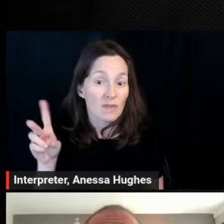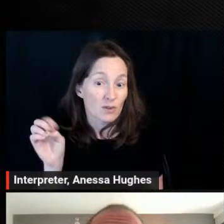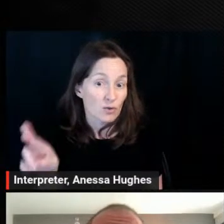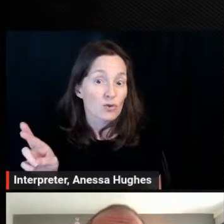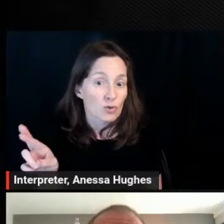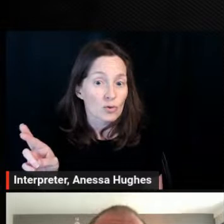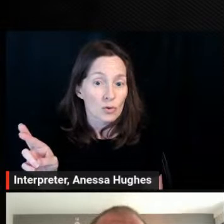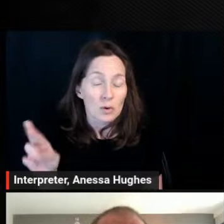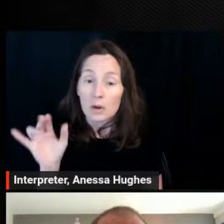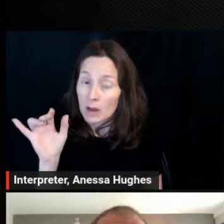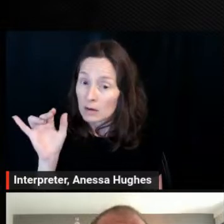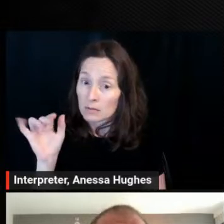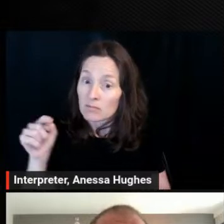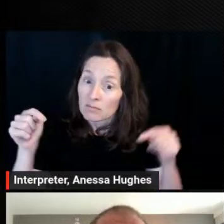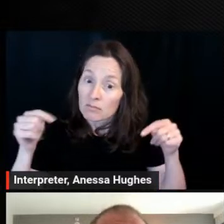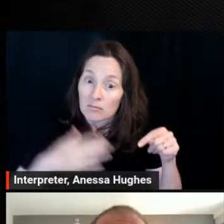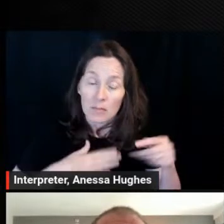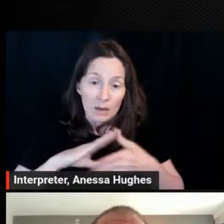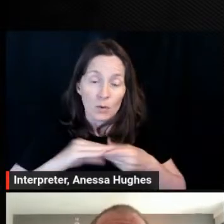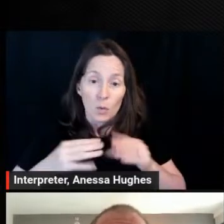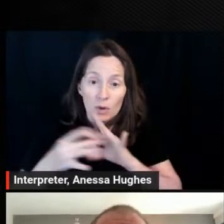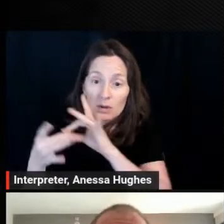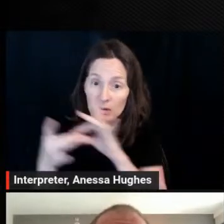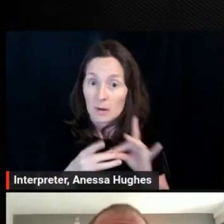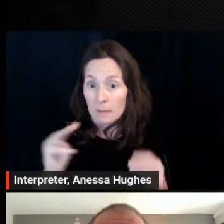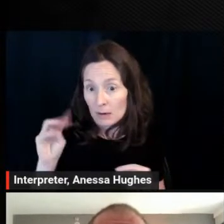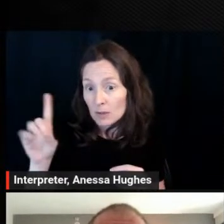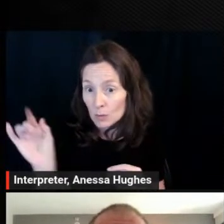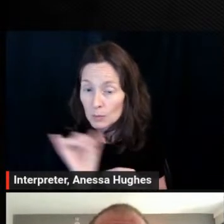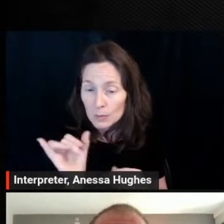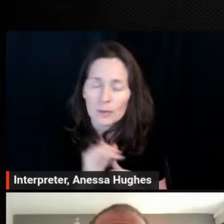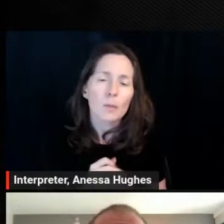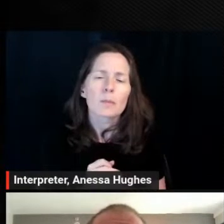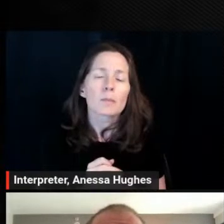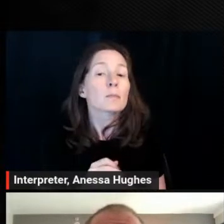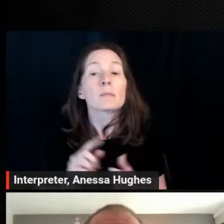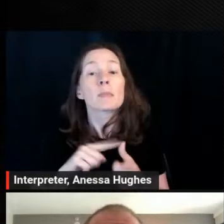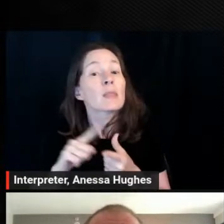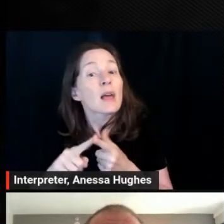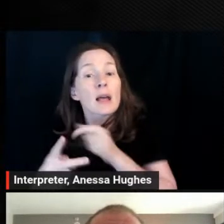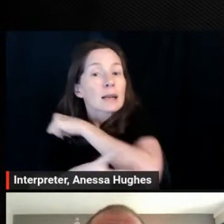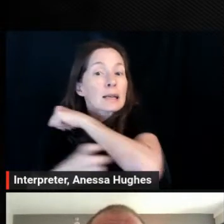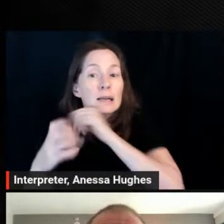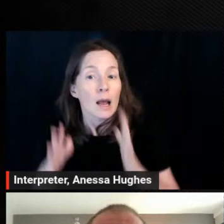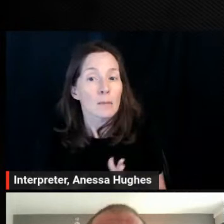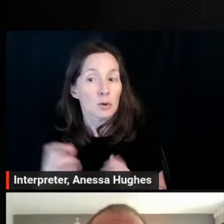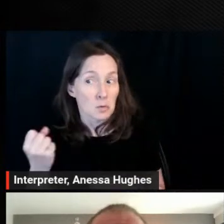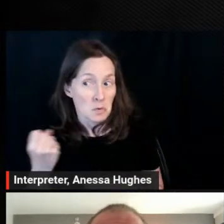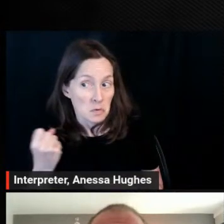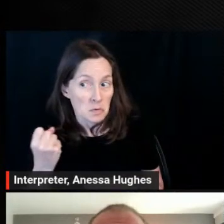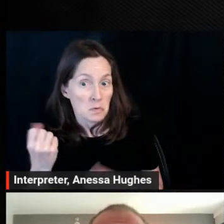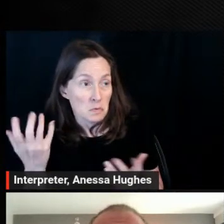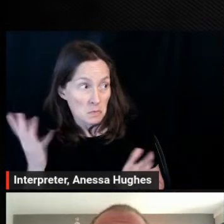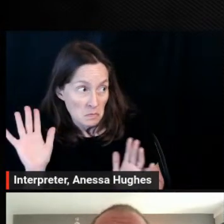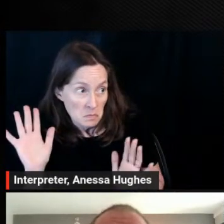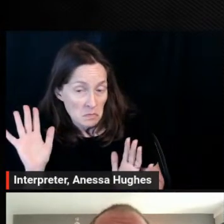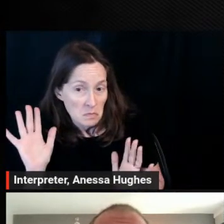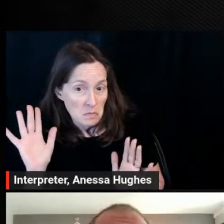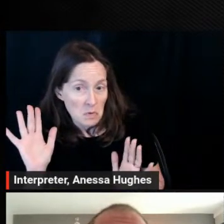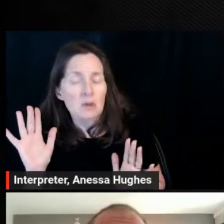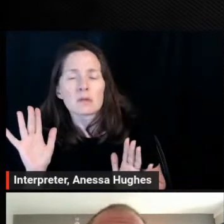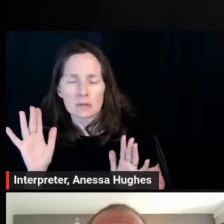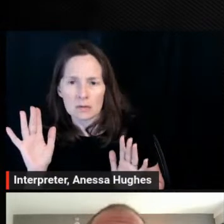And then their kidnappers marched them onwards, out of Delaware and Maryland